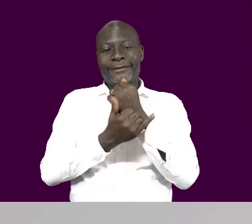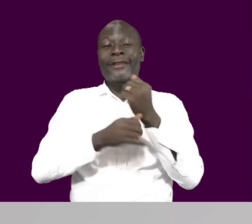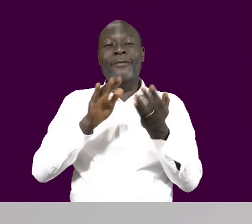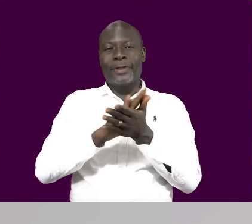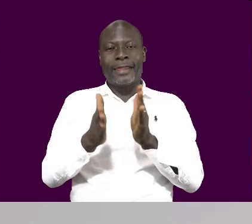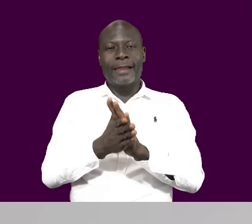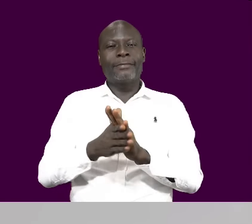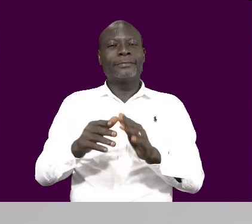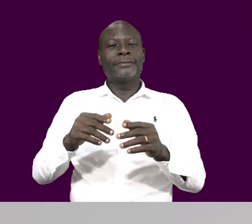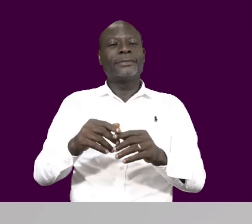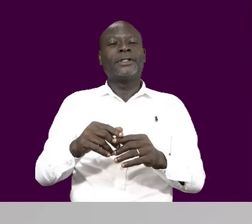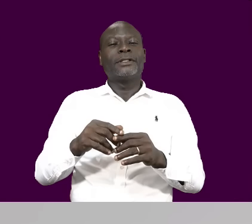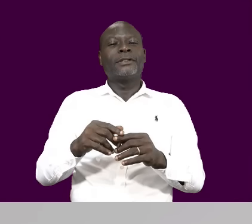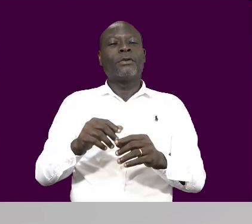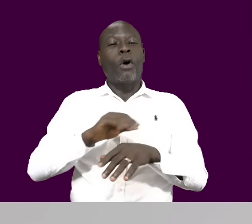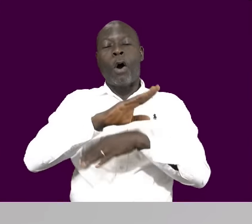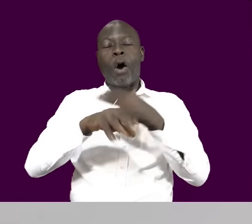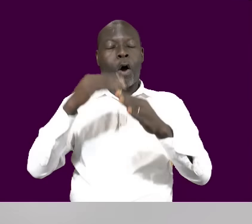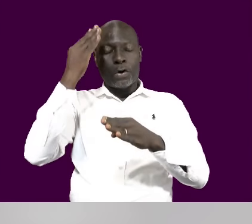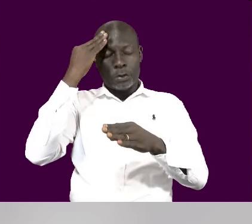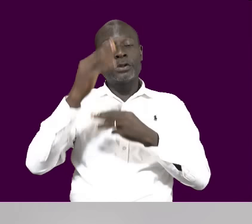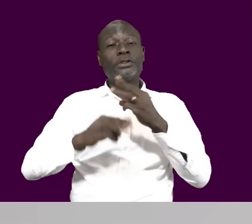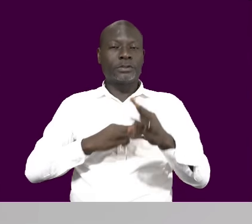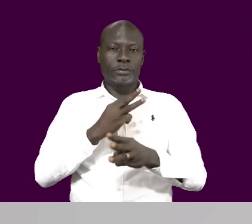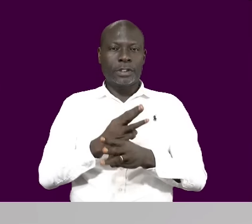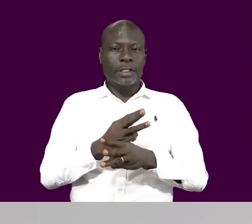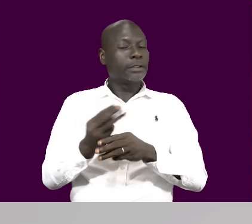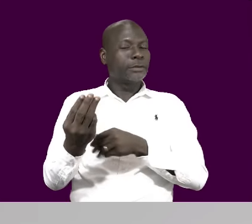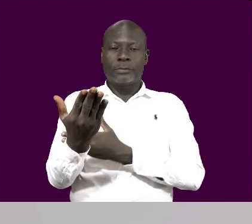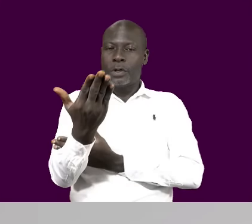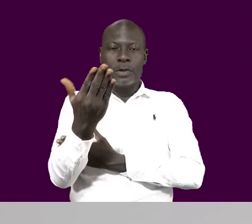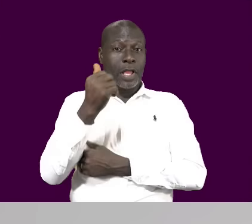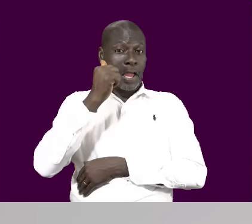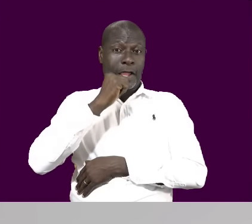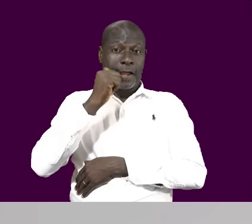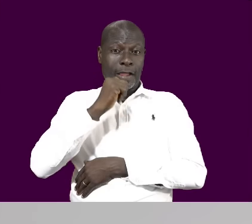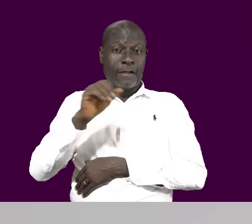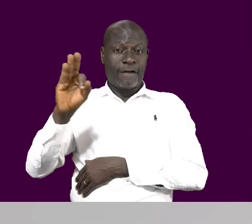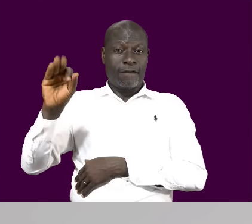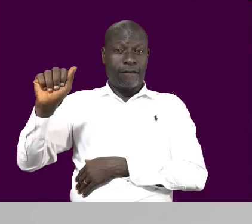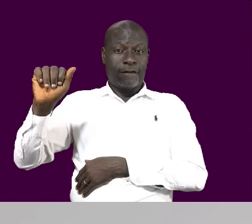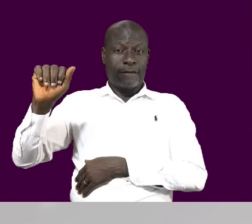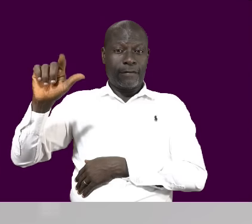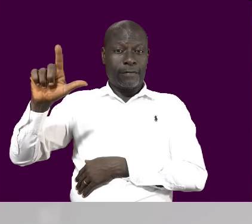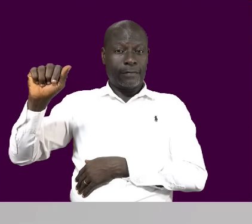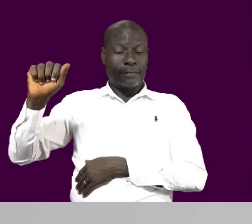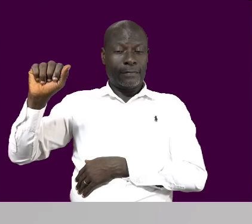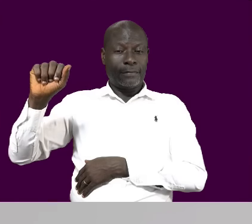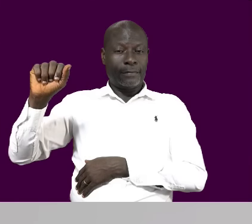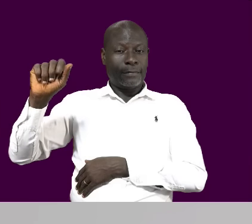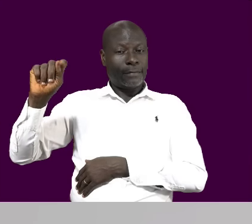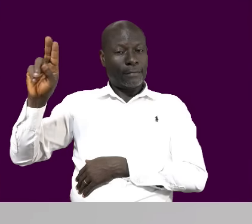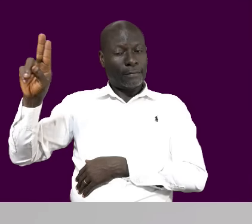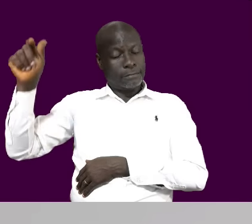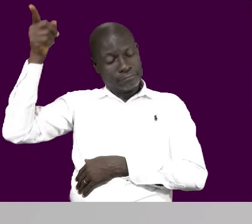edin enti ena no paye ababa wa for light you a wadi juma ayete se one afia